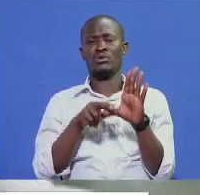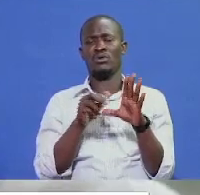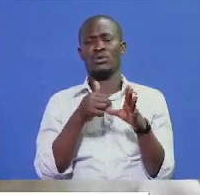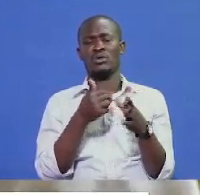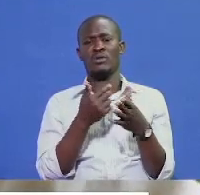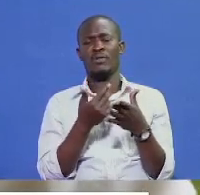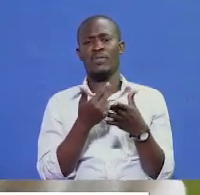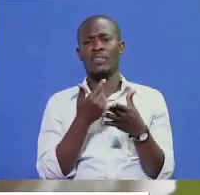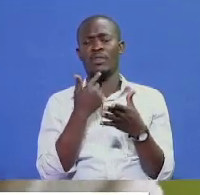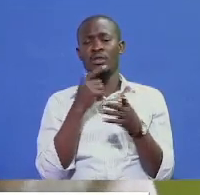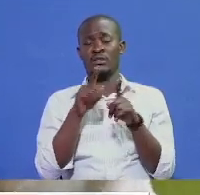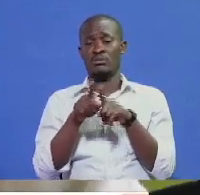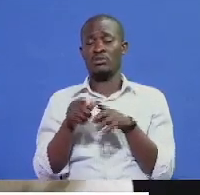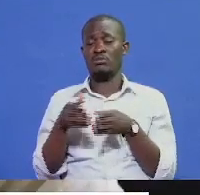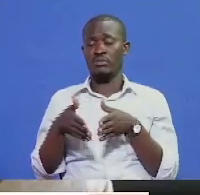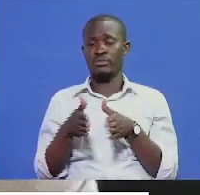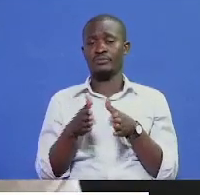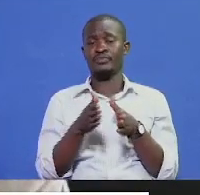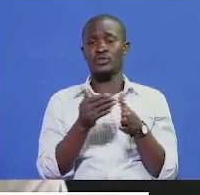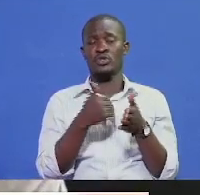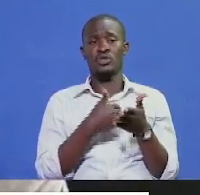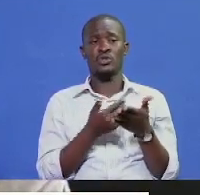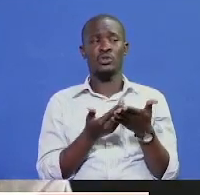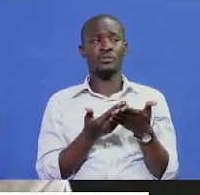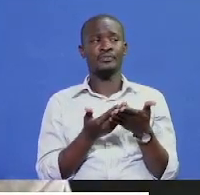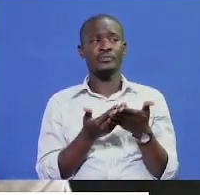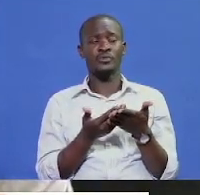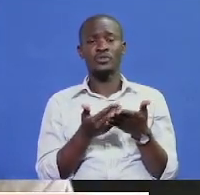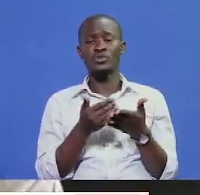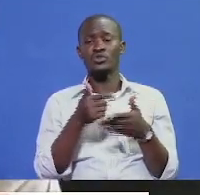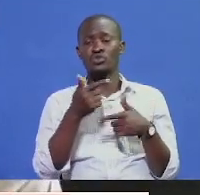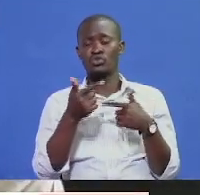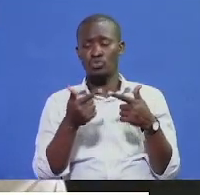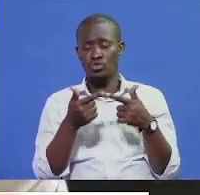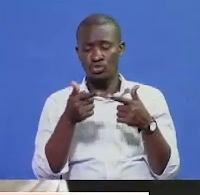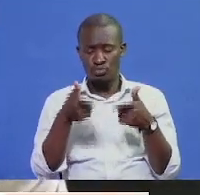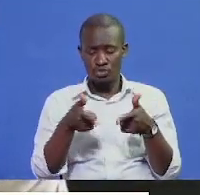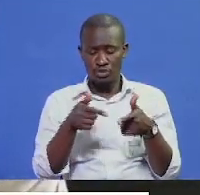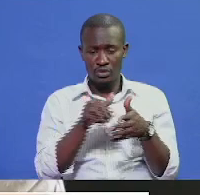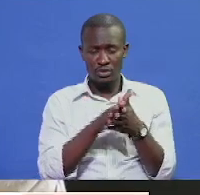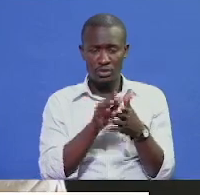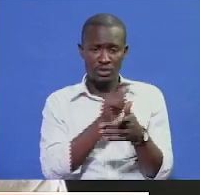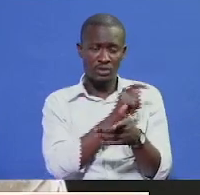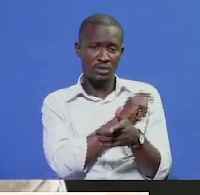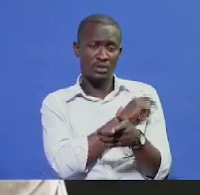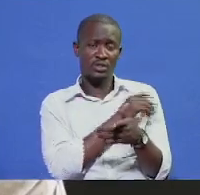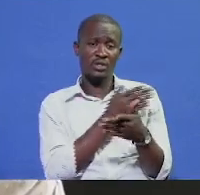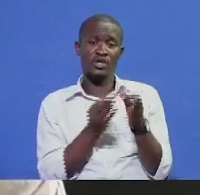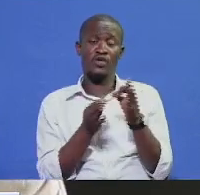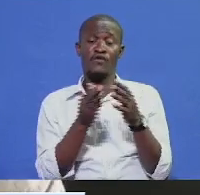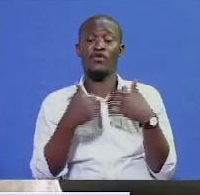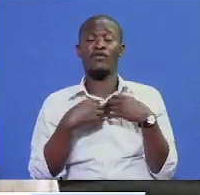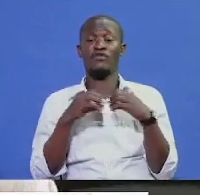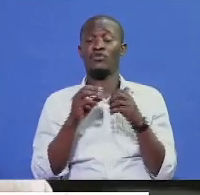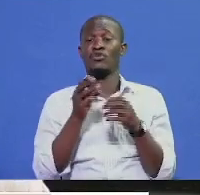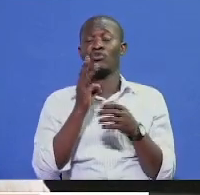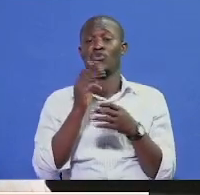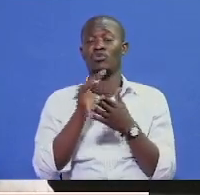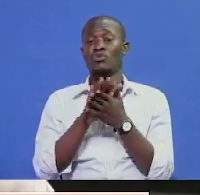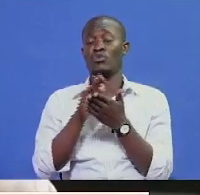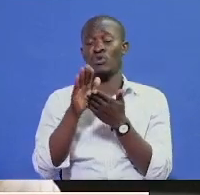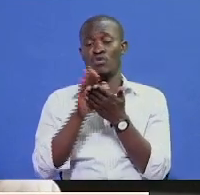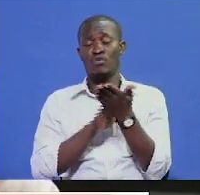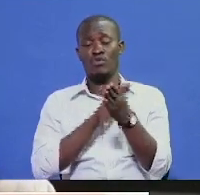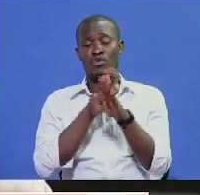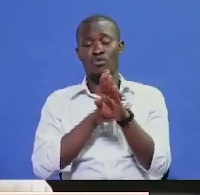tampon, same way. You just empty it in the toilet. If you don't have water, you can just wipe it with a wet